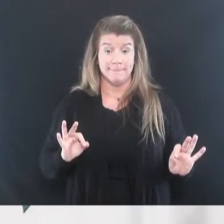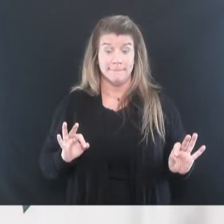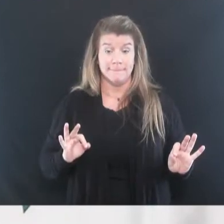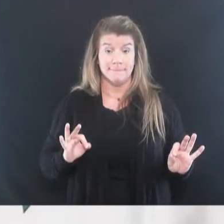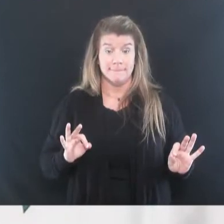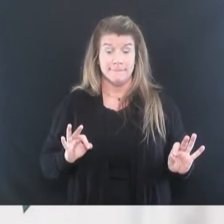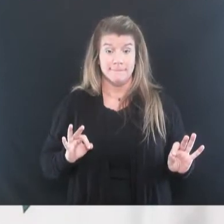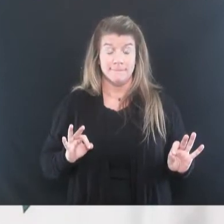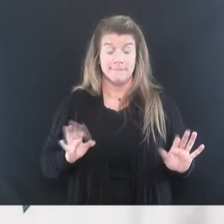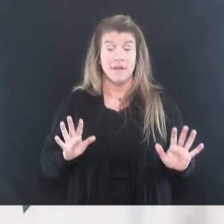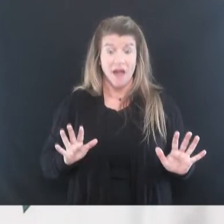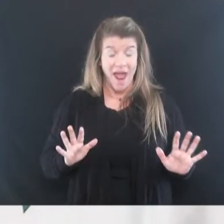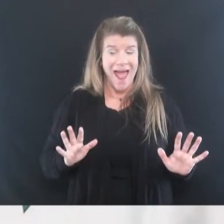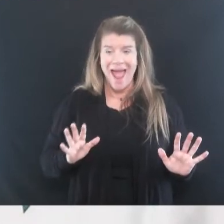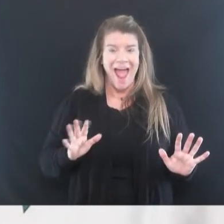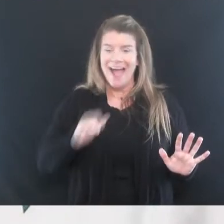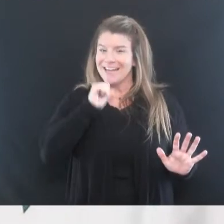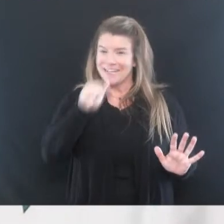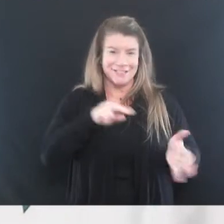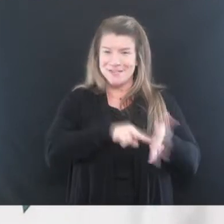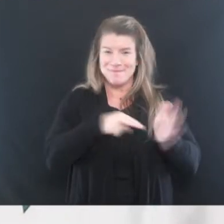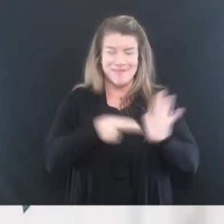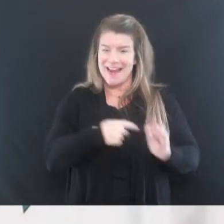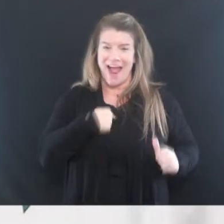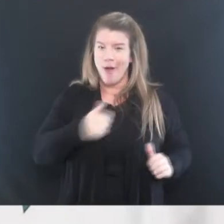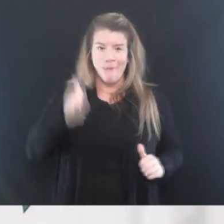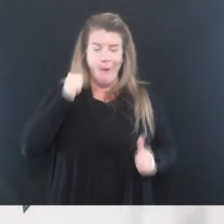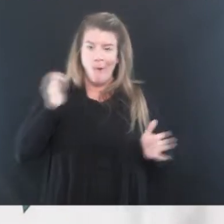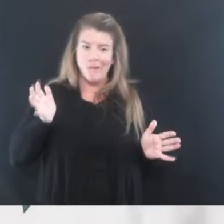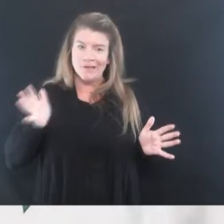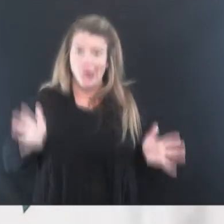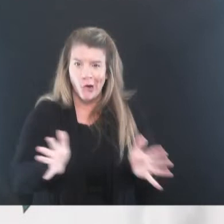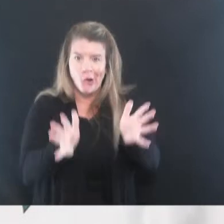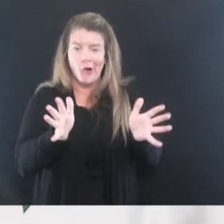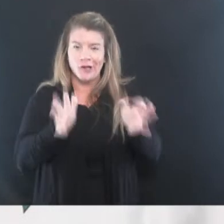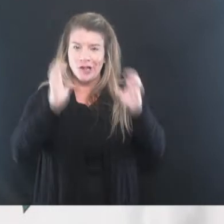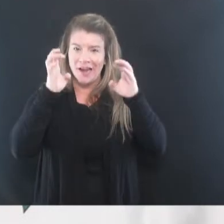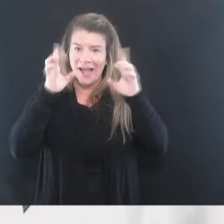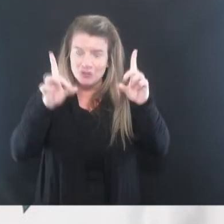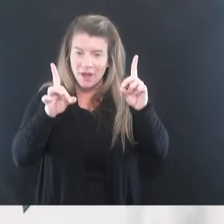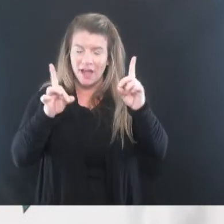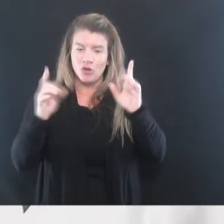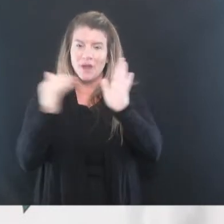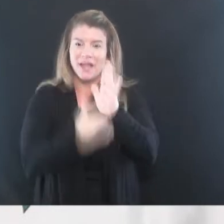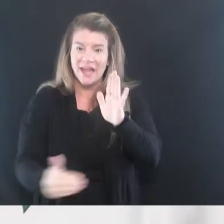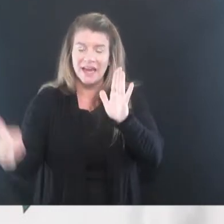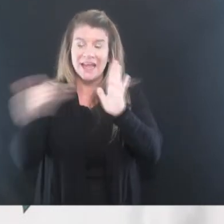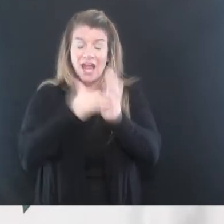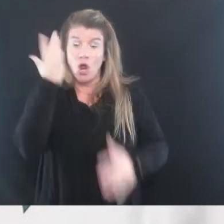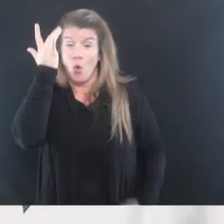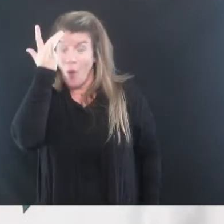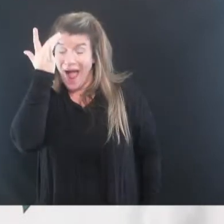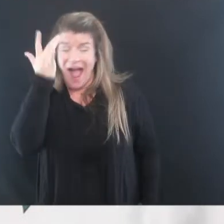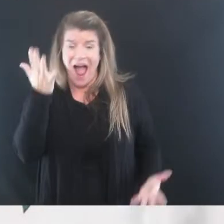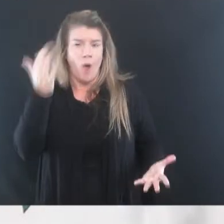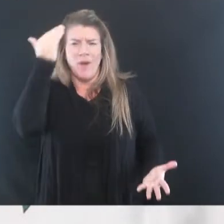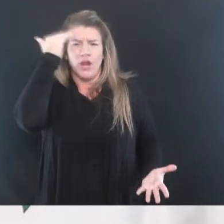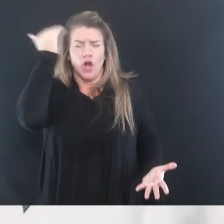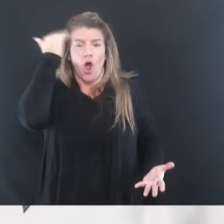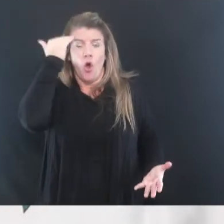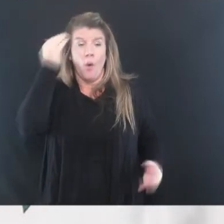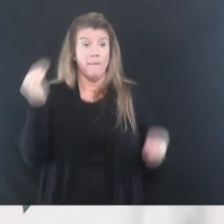can't try to educate and encourage all. Because without any question, the more we vaccinate, the less will